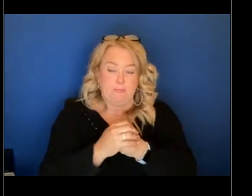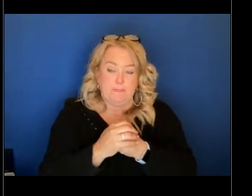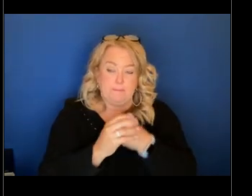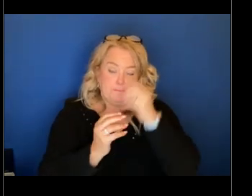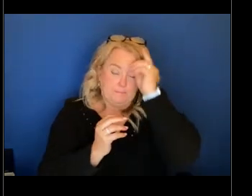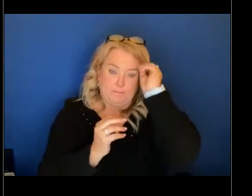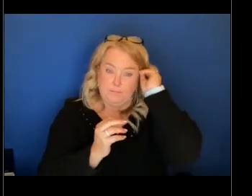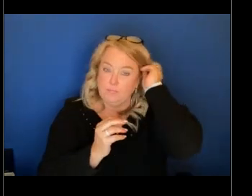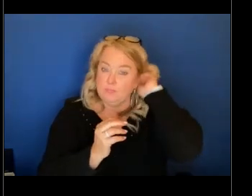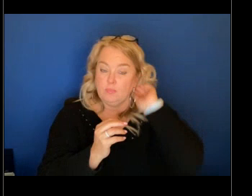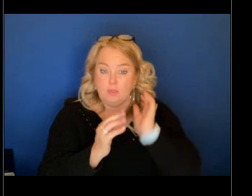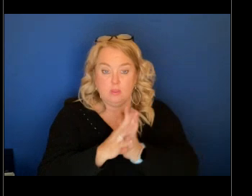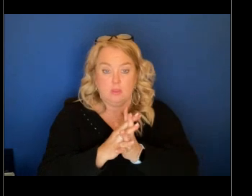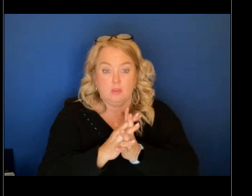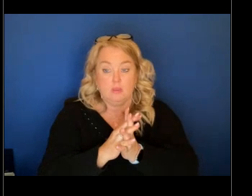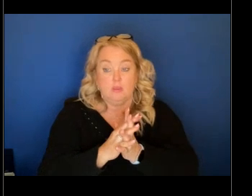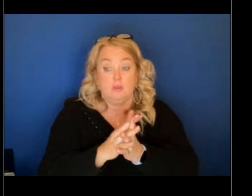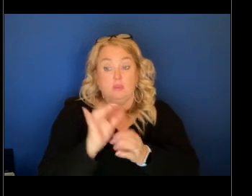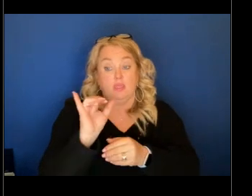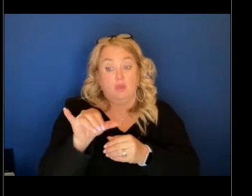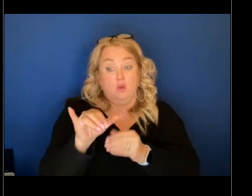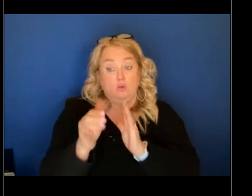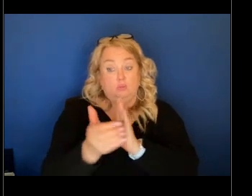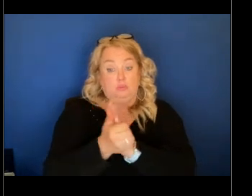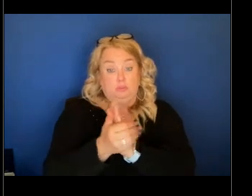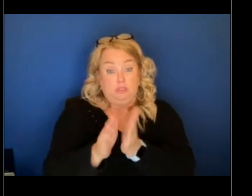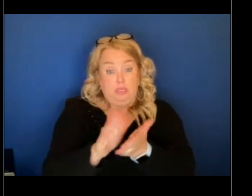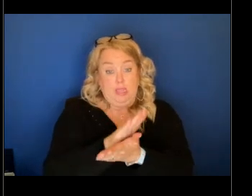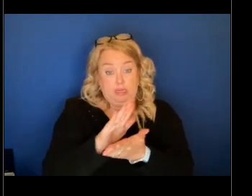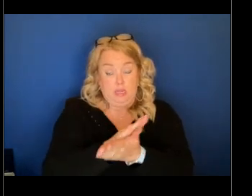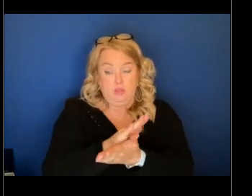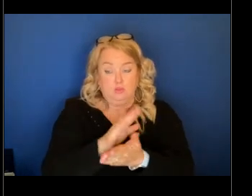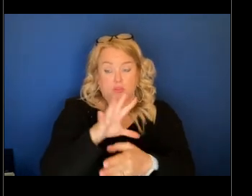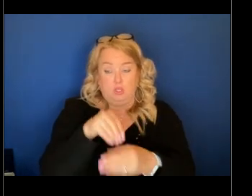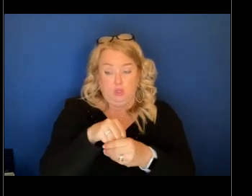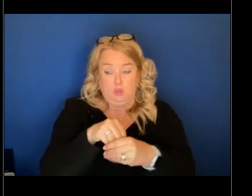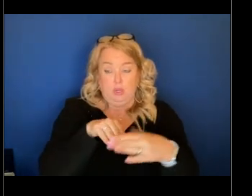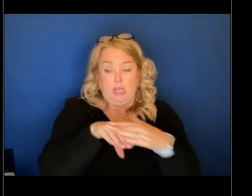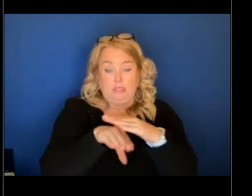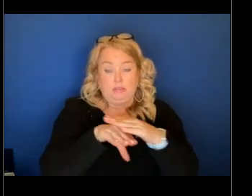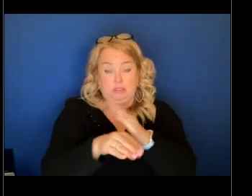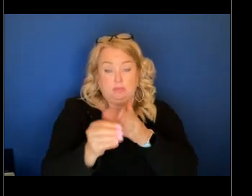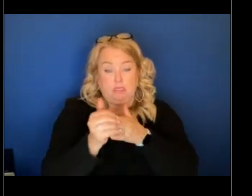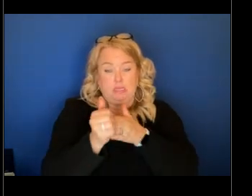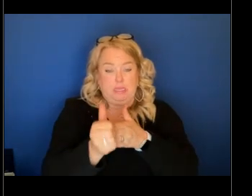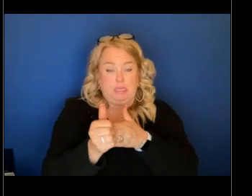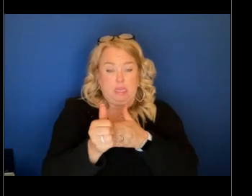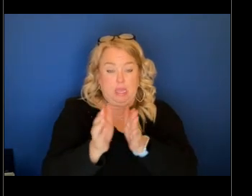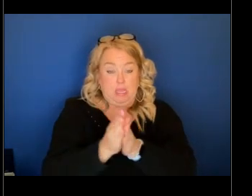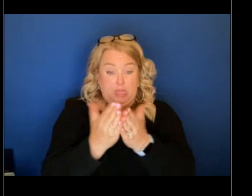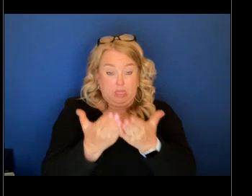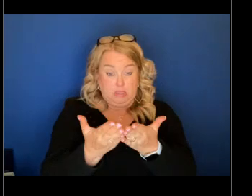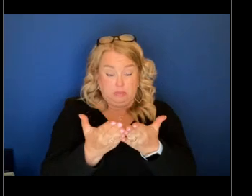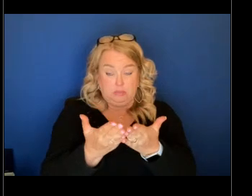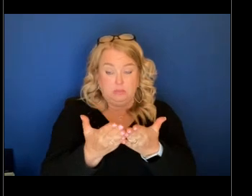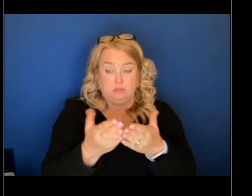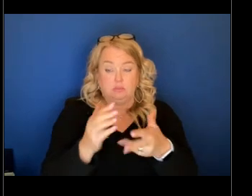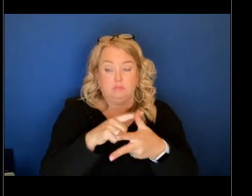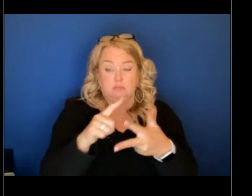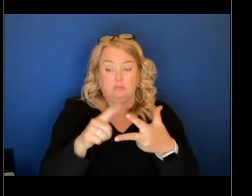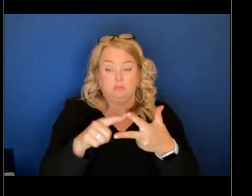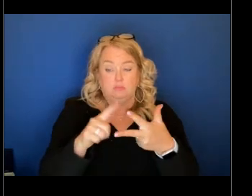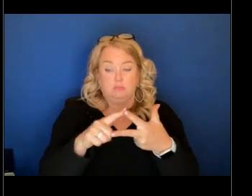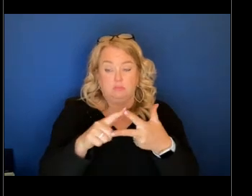Panel. These handouts include the Fair Housing Accessibility Guidelines, the Fair Housing